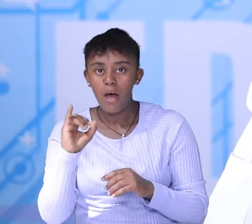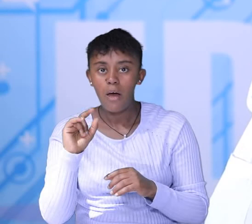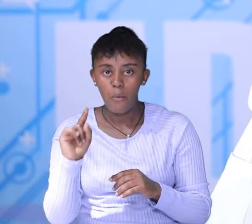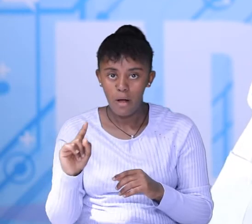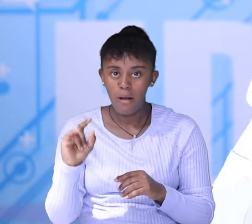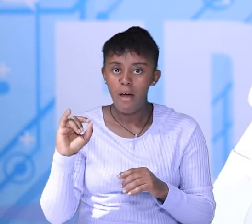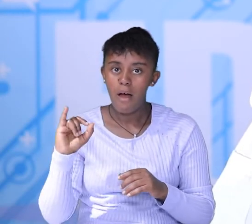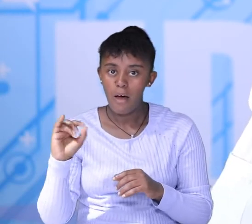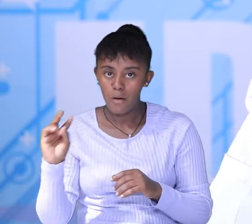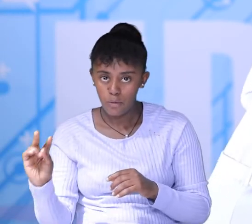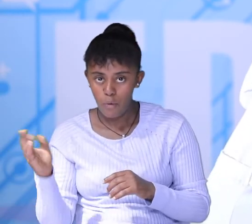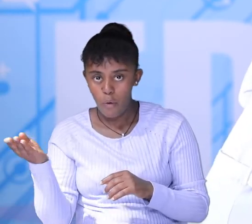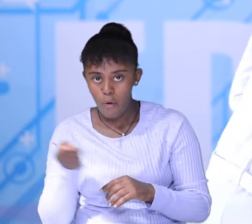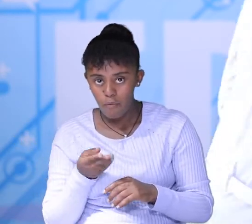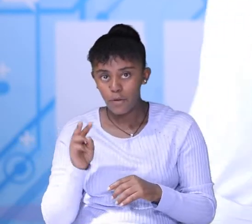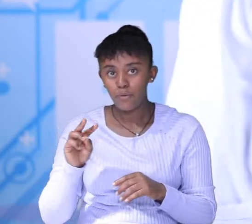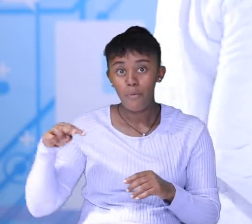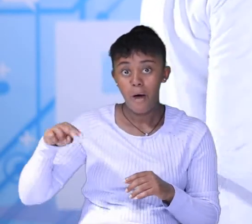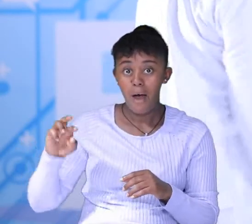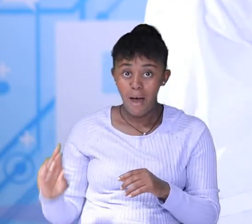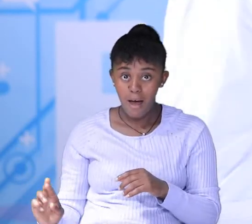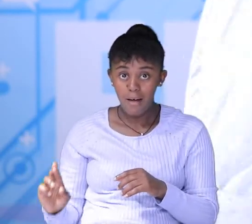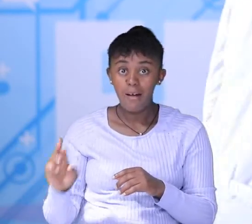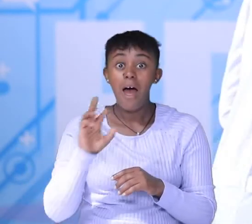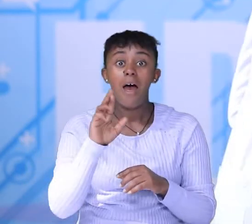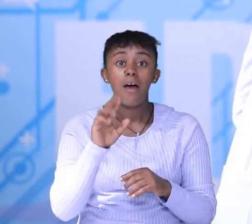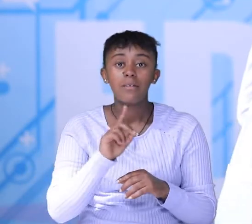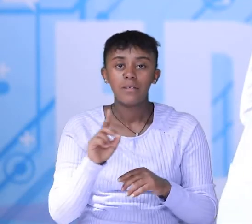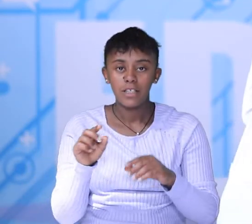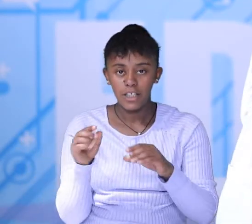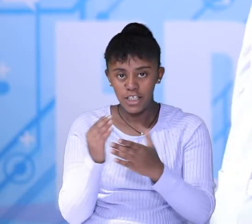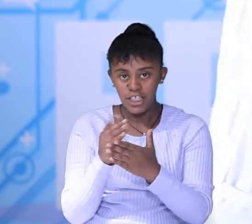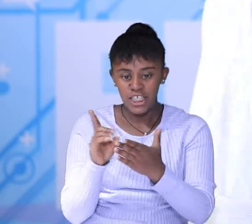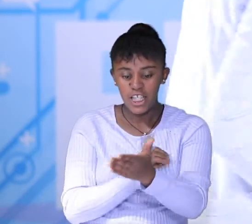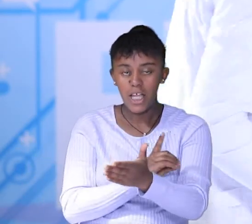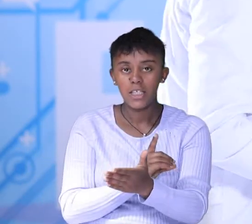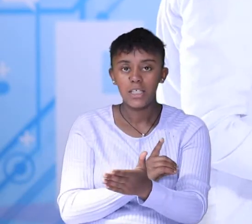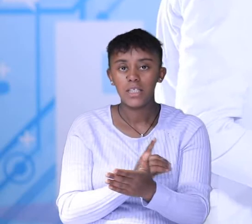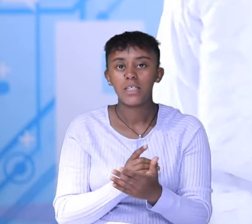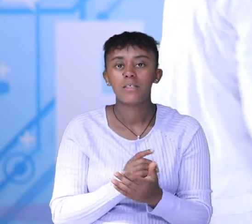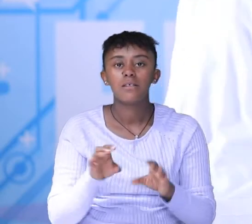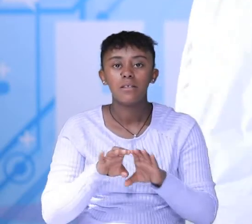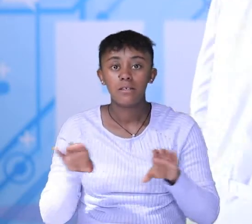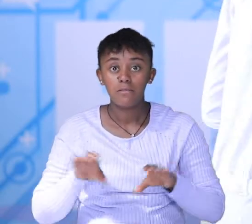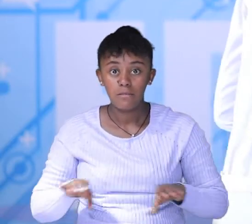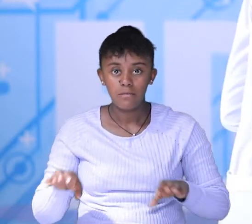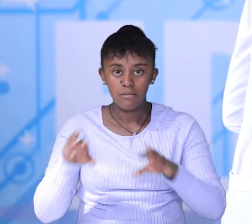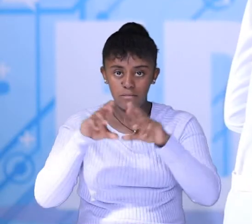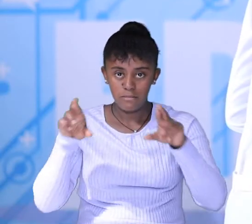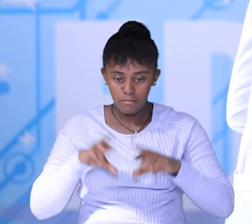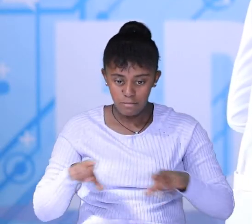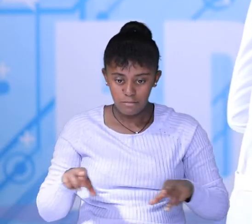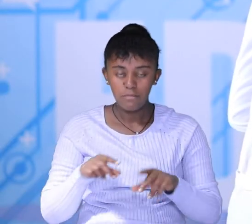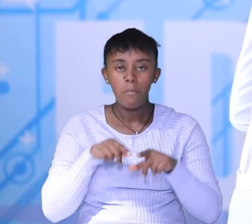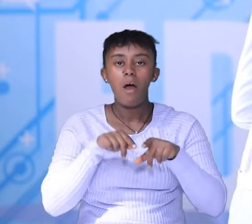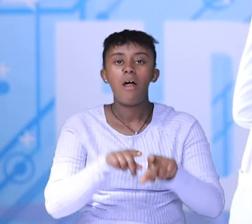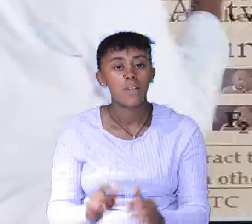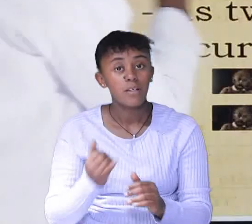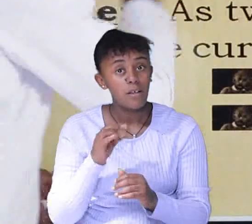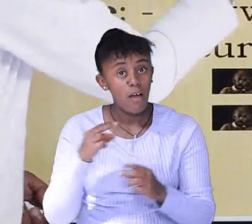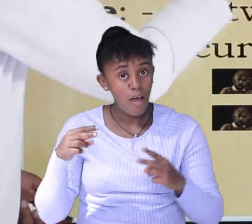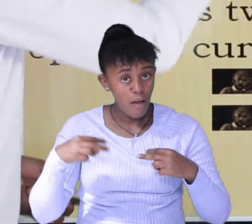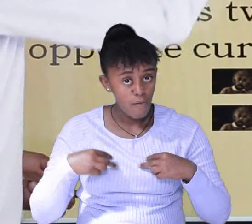field? So to determine the direction of the magnetic field, we have so many right-hand rules. Among that, one is you have to